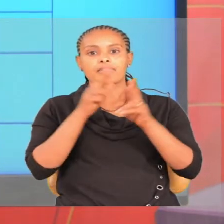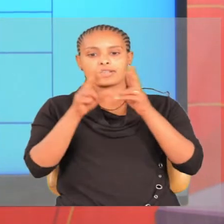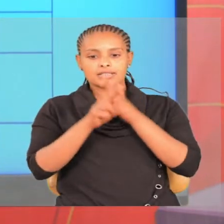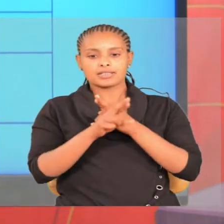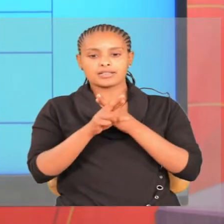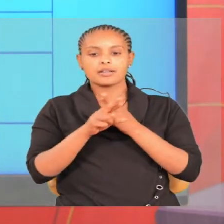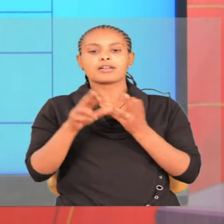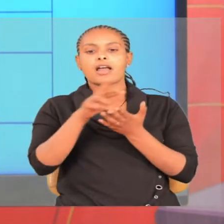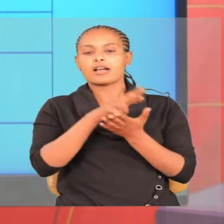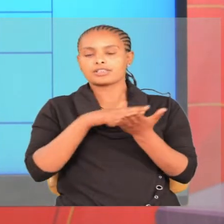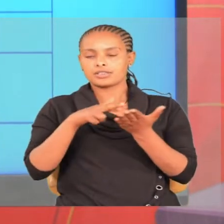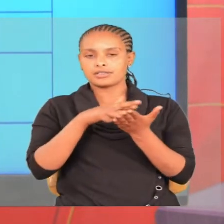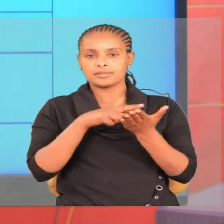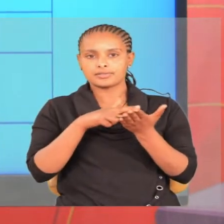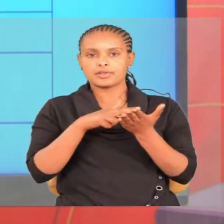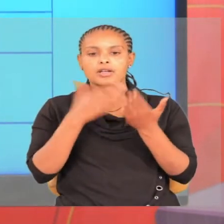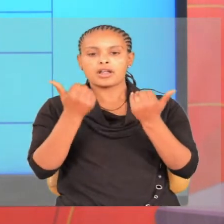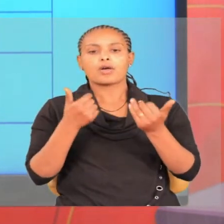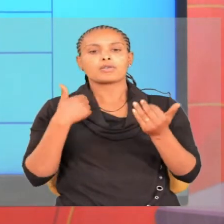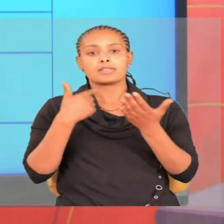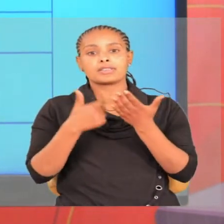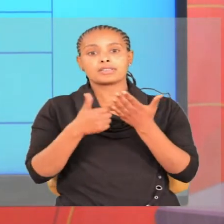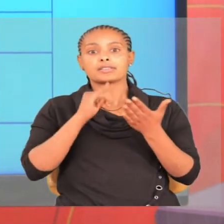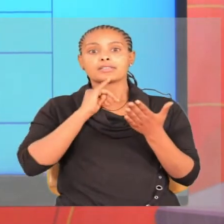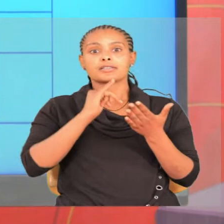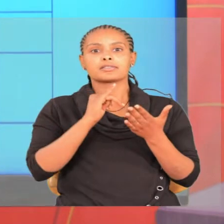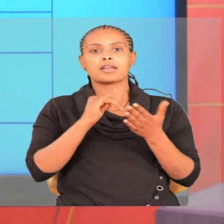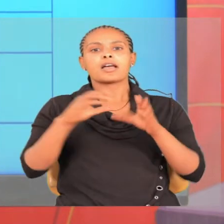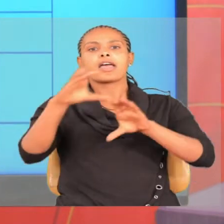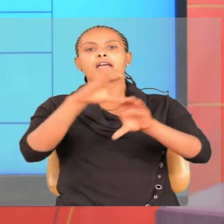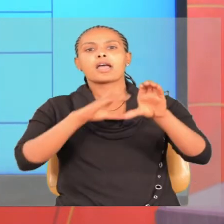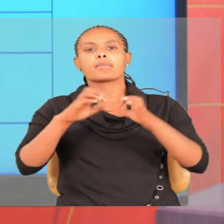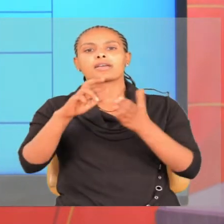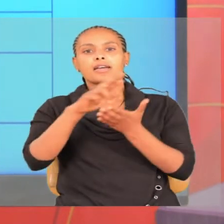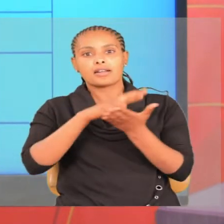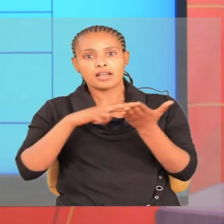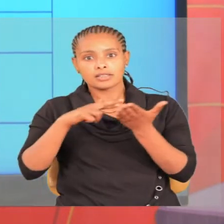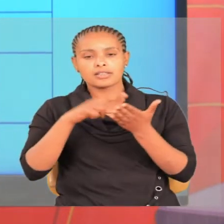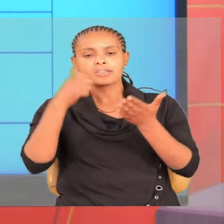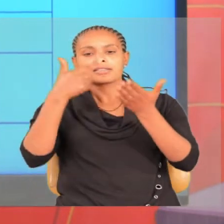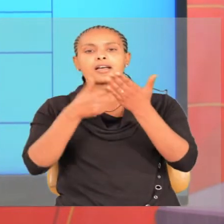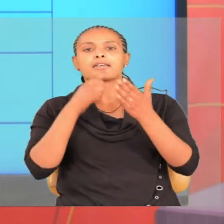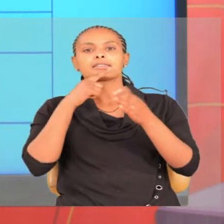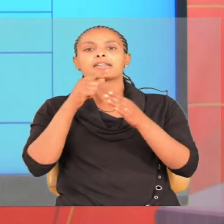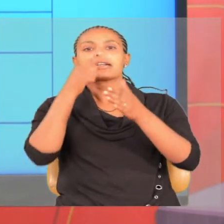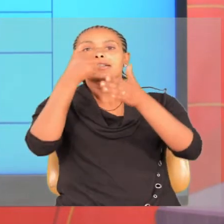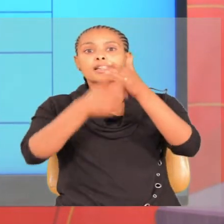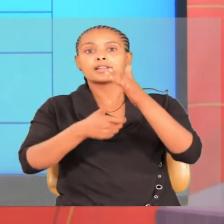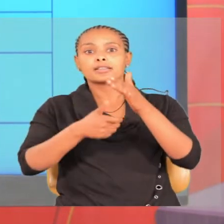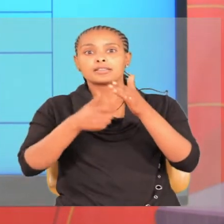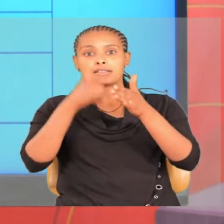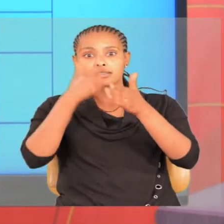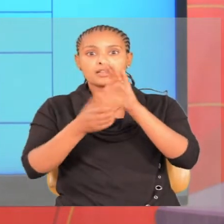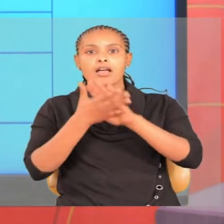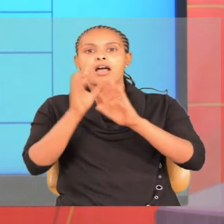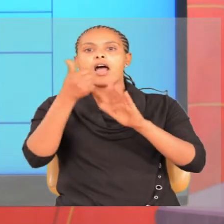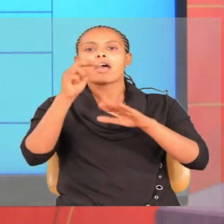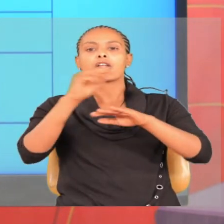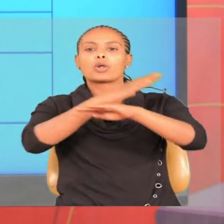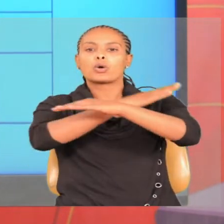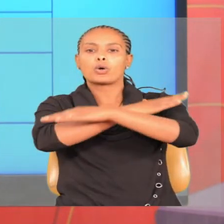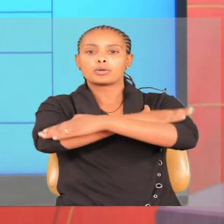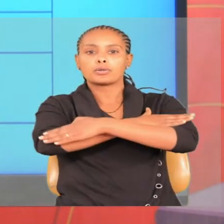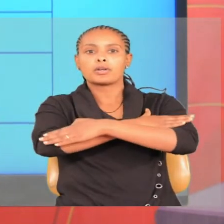Reversible reaction. Now this is a chemical reaction that results in an equilibrium mixture